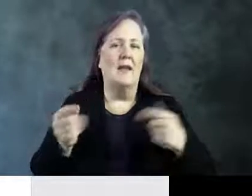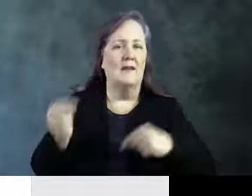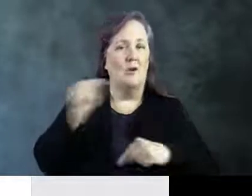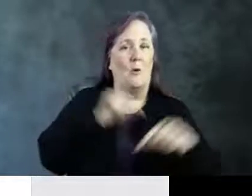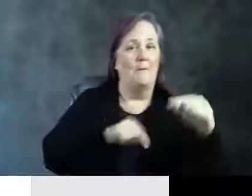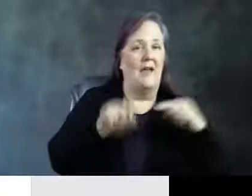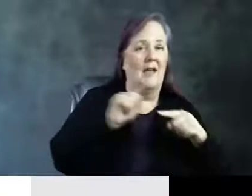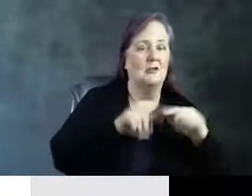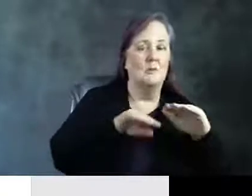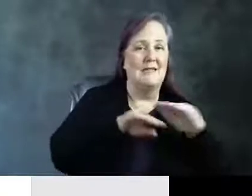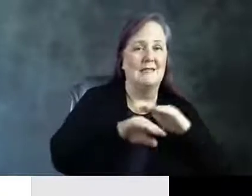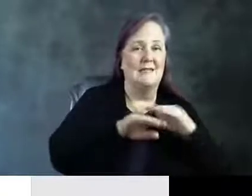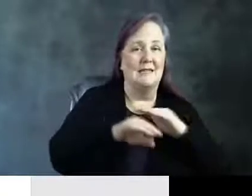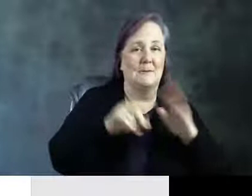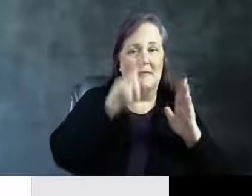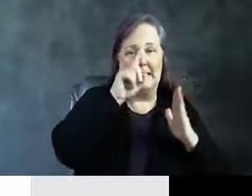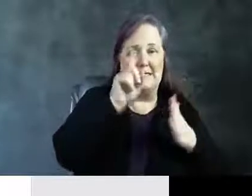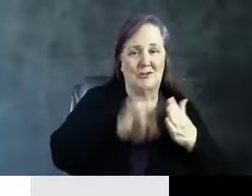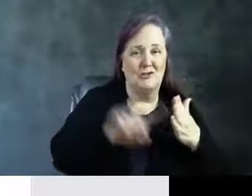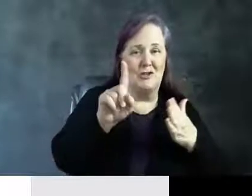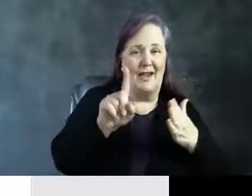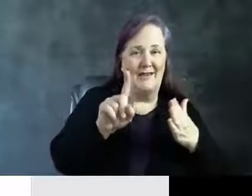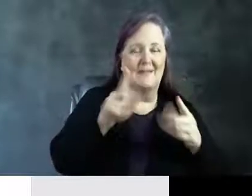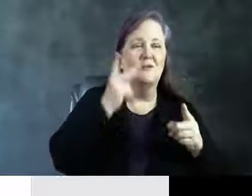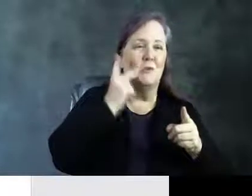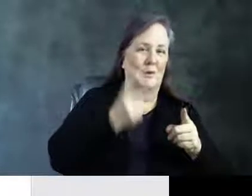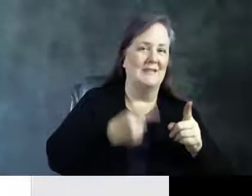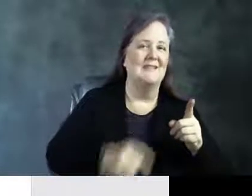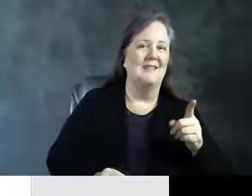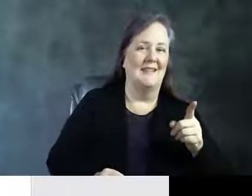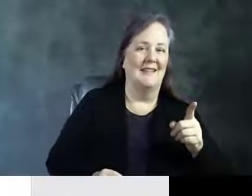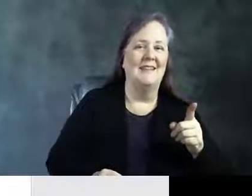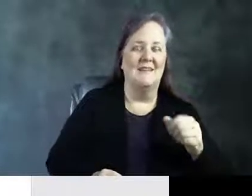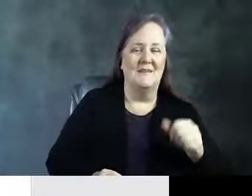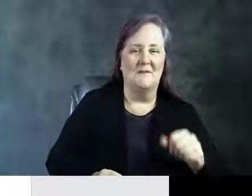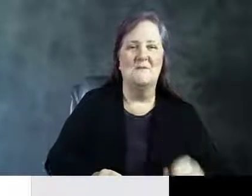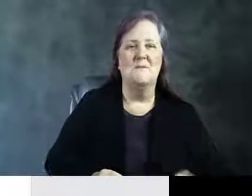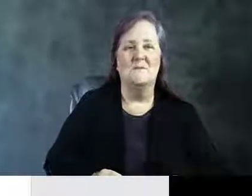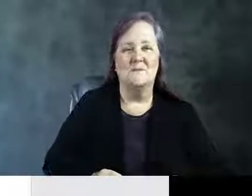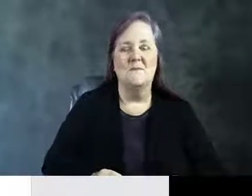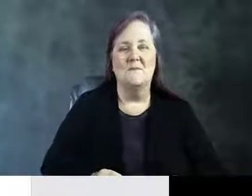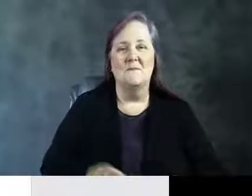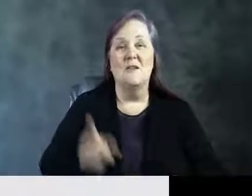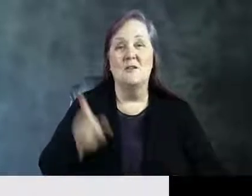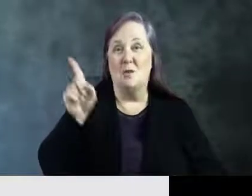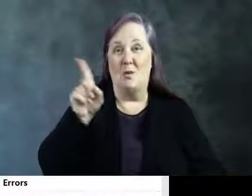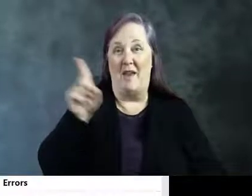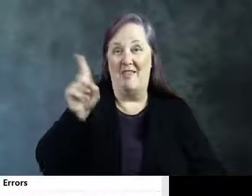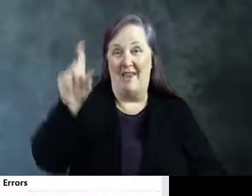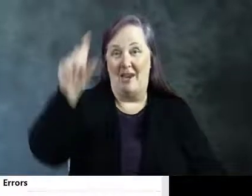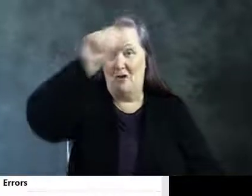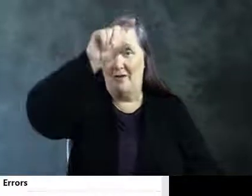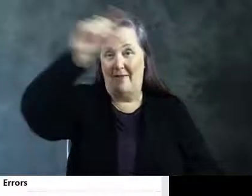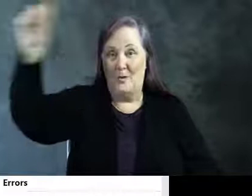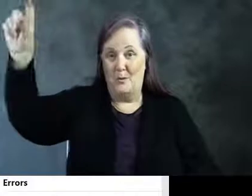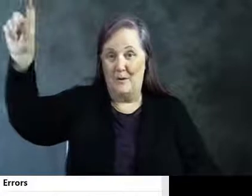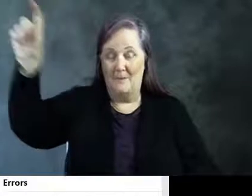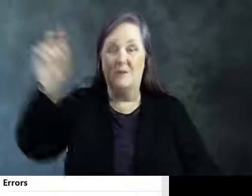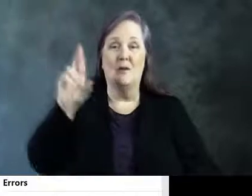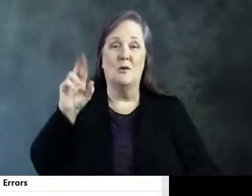the accessibility checker so you can see that there. So I'm in my ribbon hitting review and then check